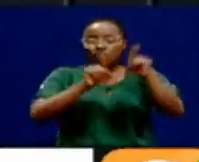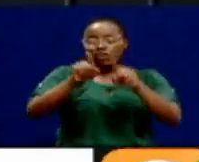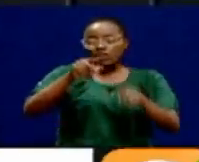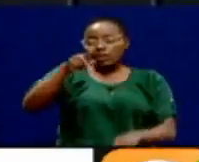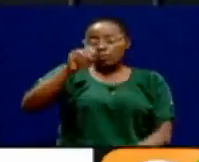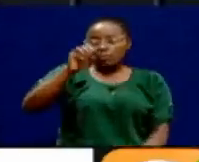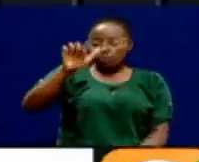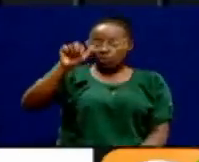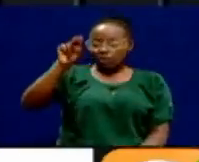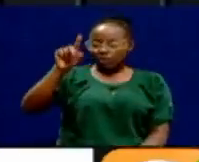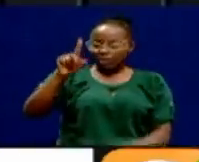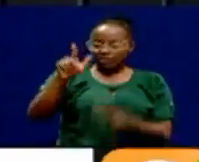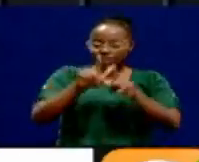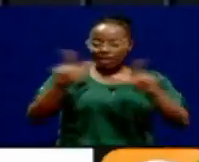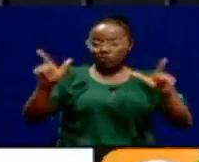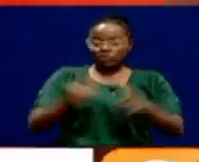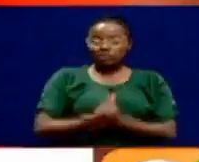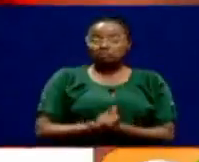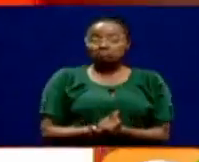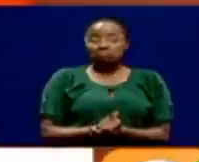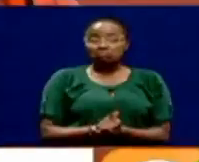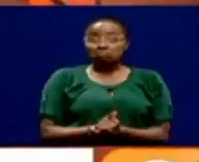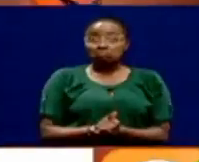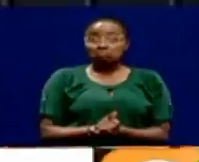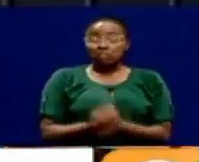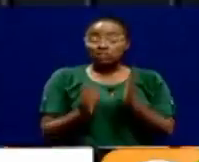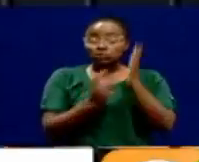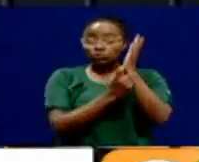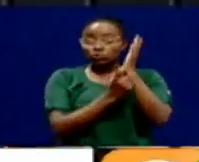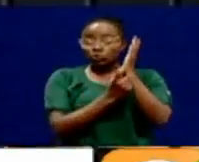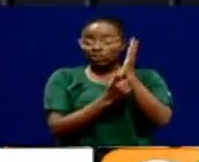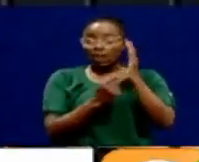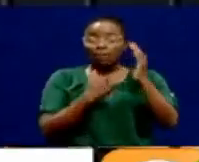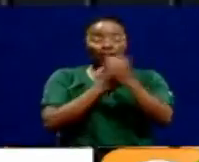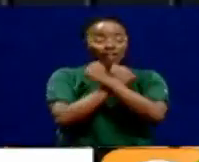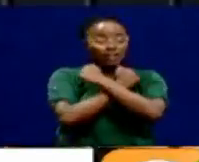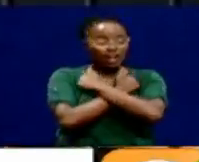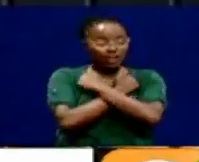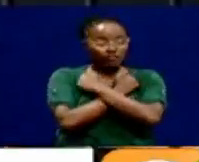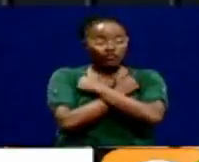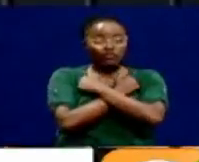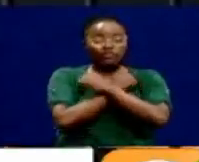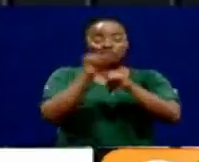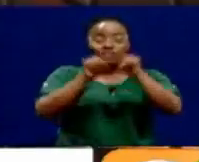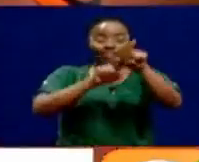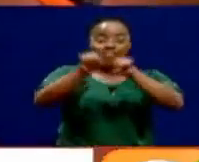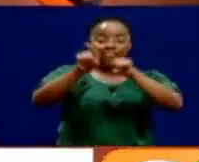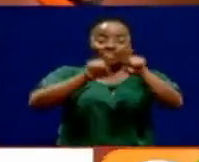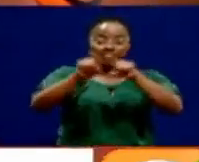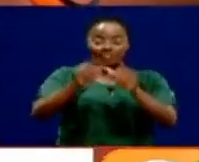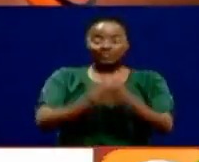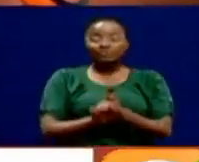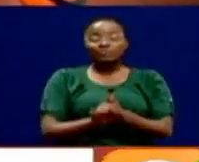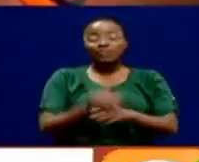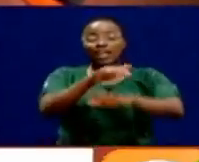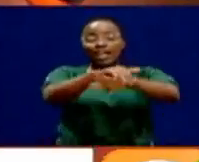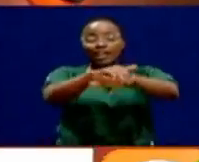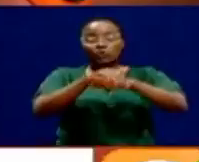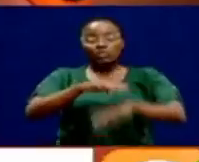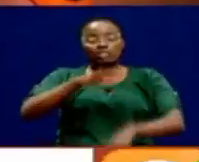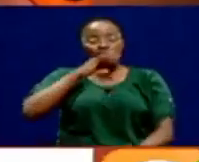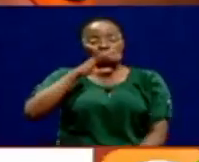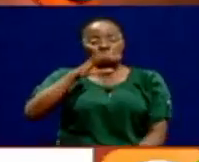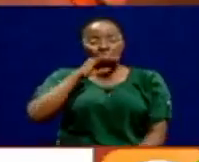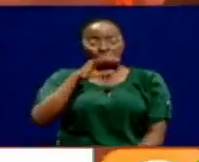Polish. Kocham podróżować. Swahili. Ninapenda kusafari. And English, which is